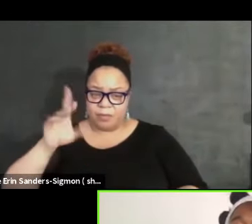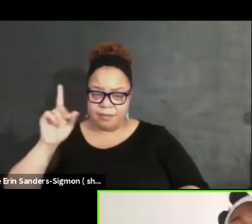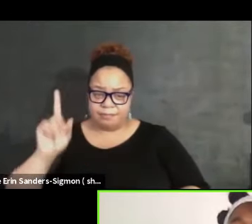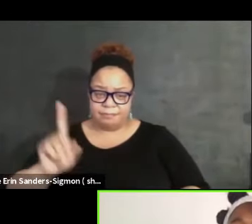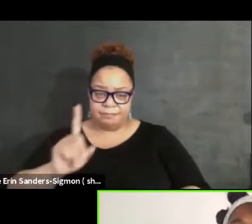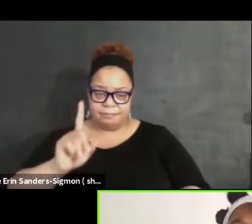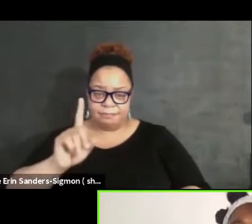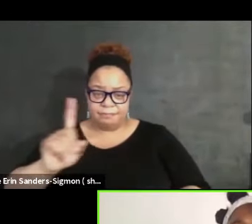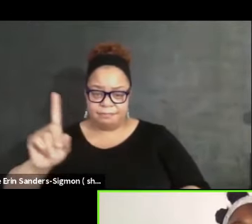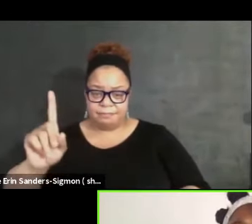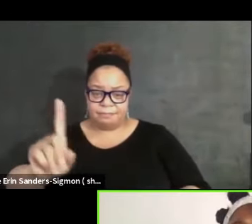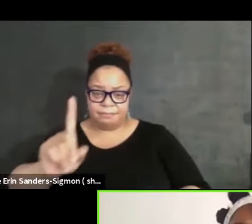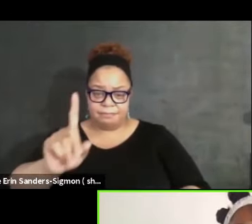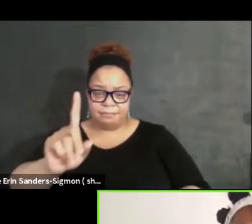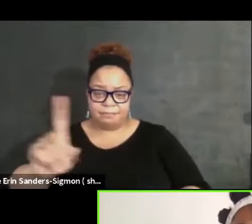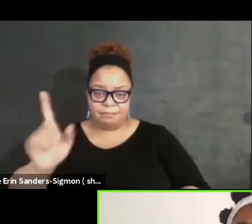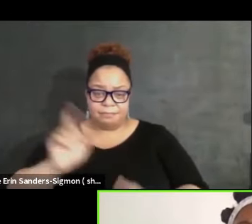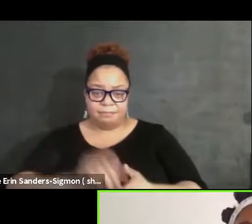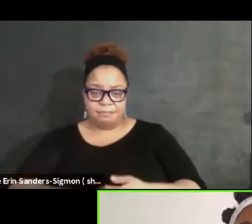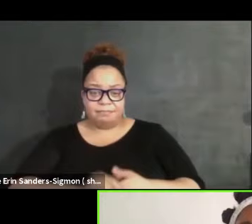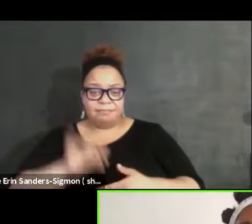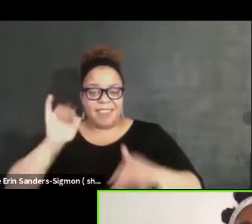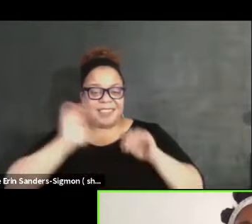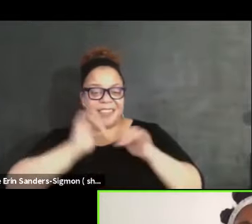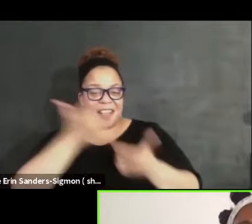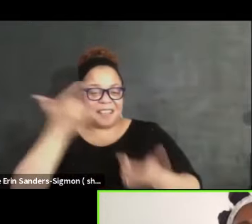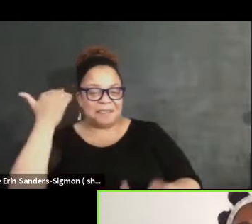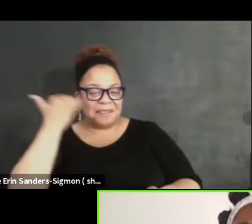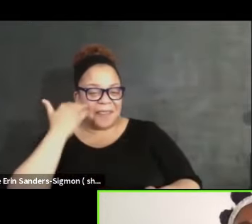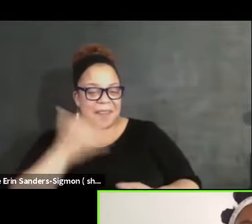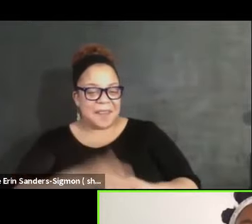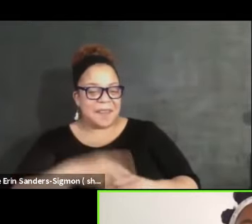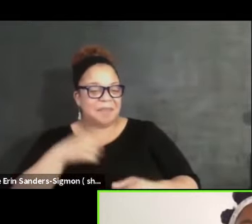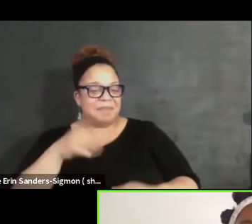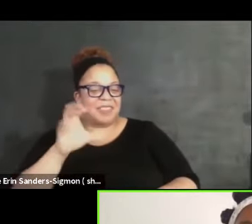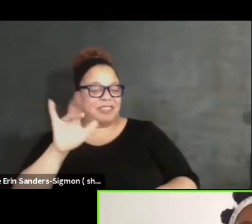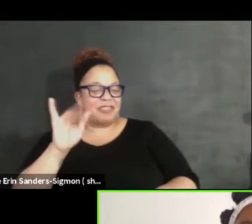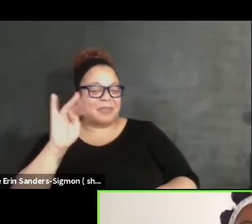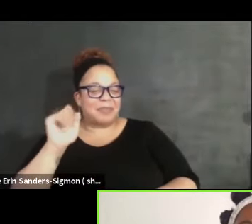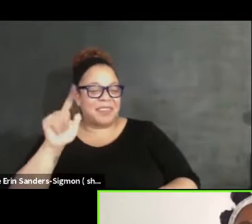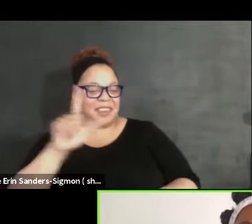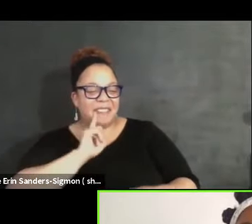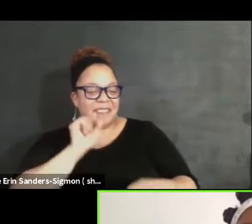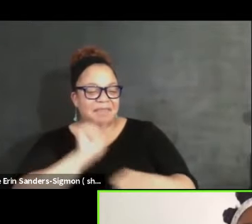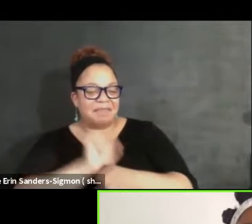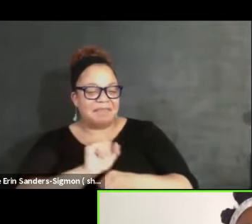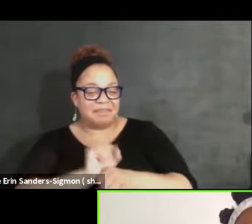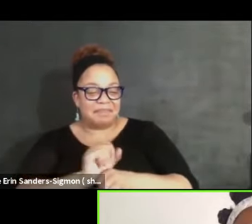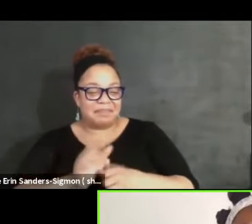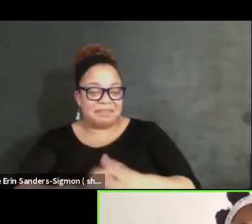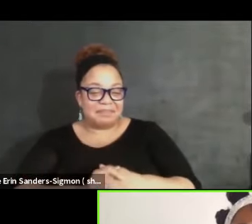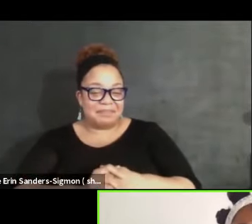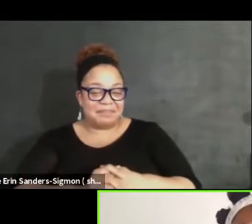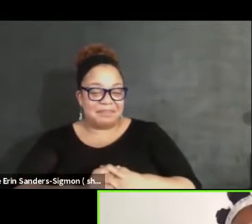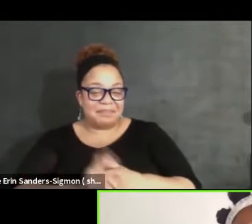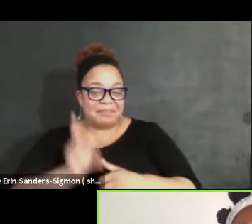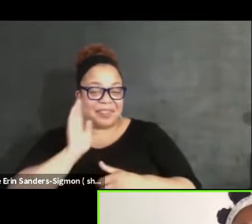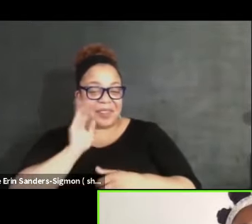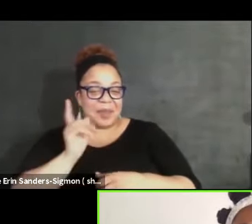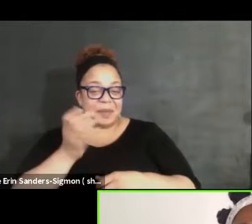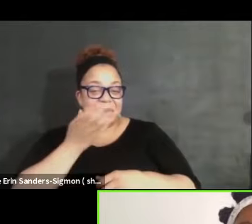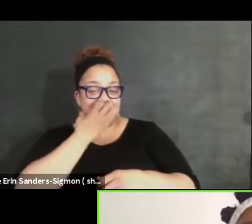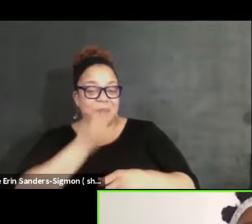That's how you know they're criminal. You know how wolves be. Strolling past my house on purpose. I know what they want. Speaking of